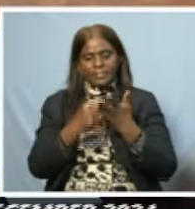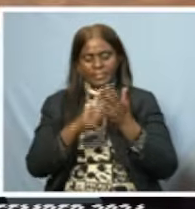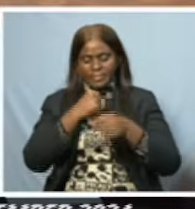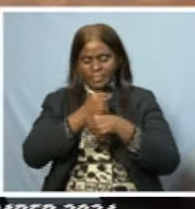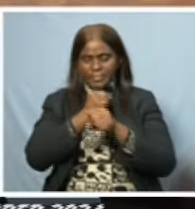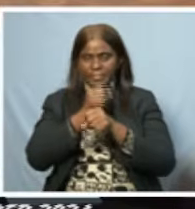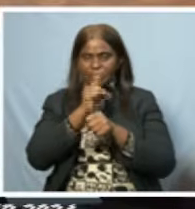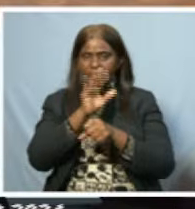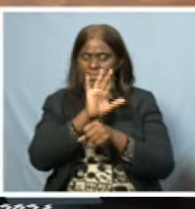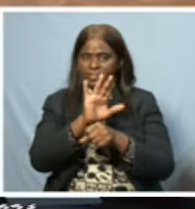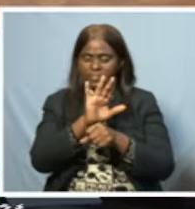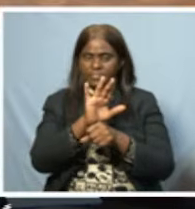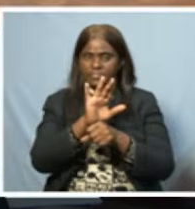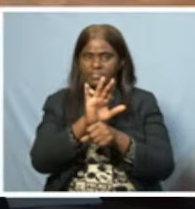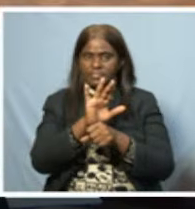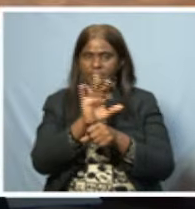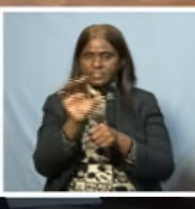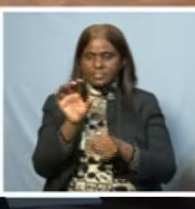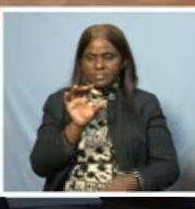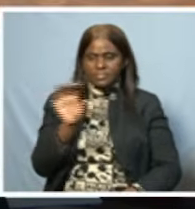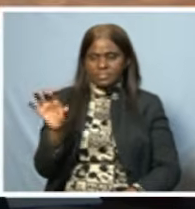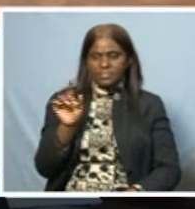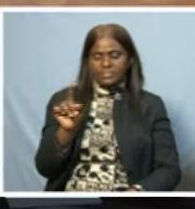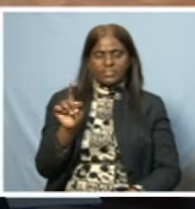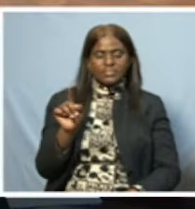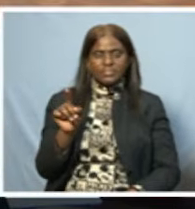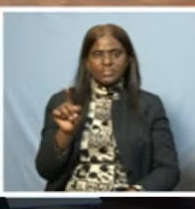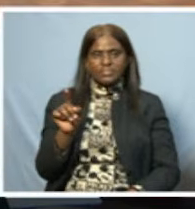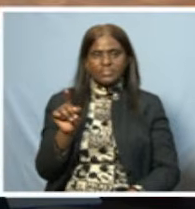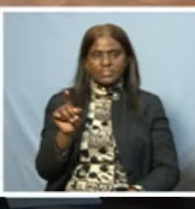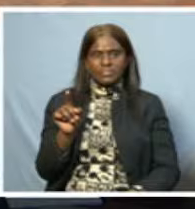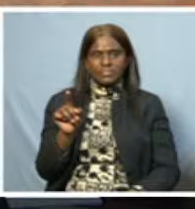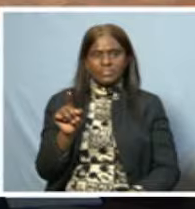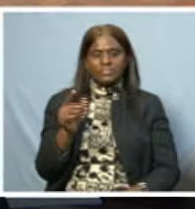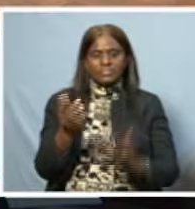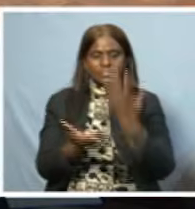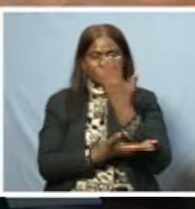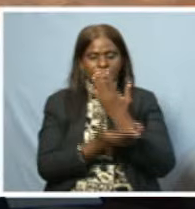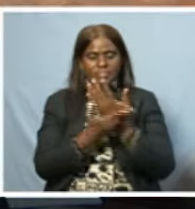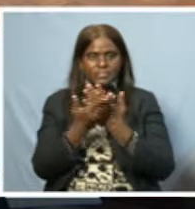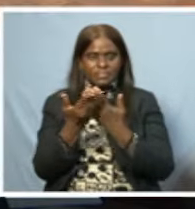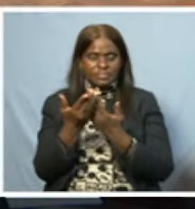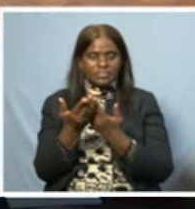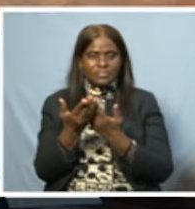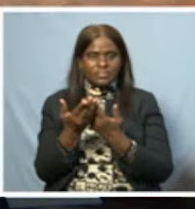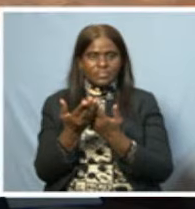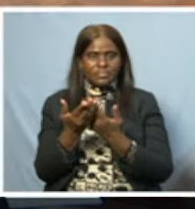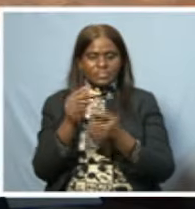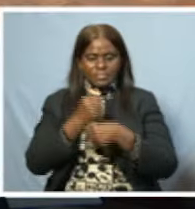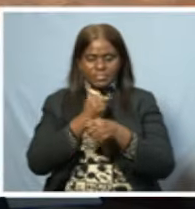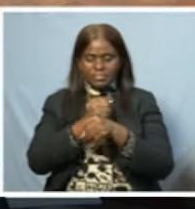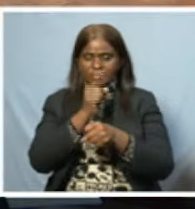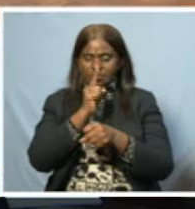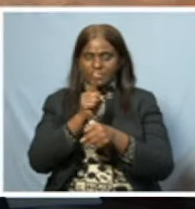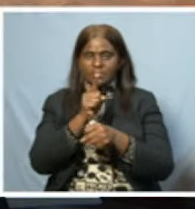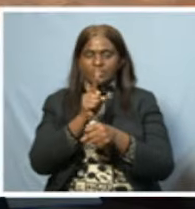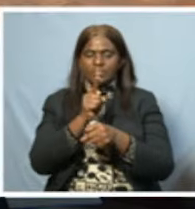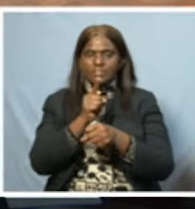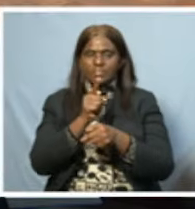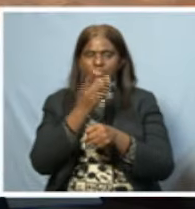that the safety is enhanced by making sure that